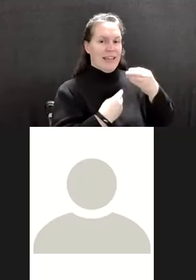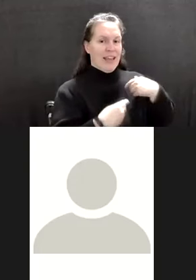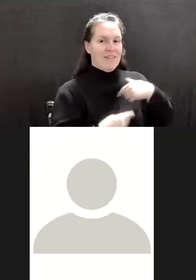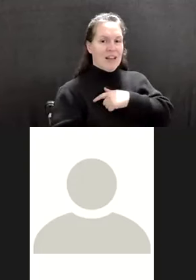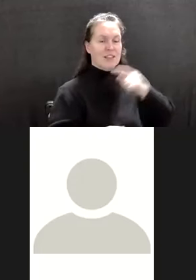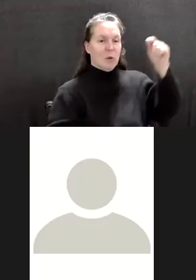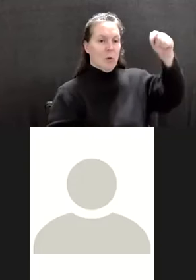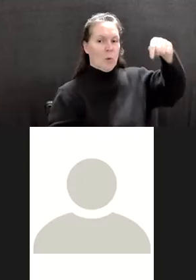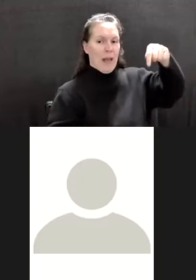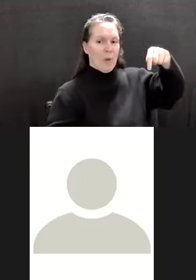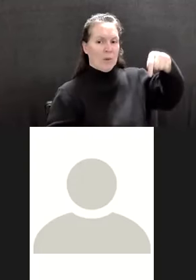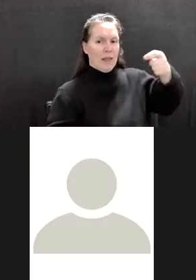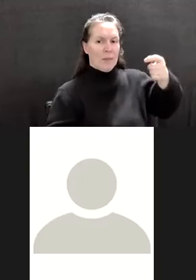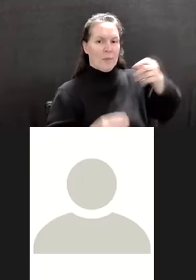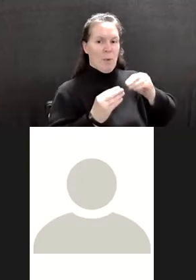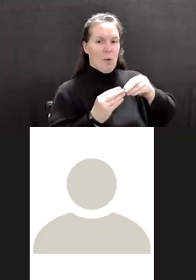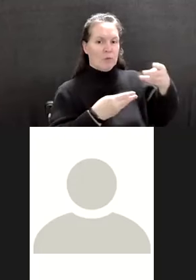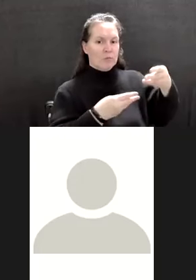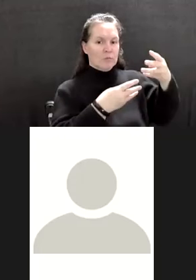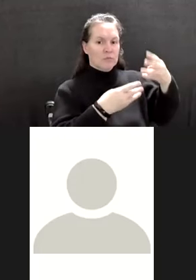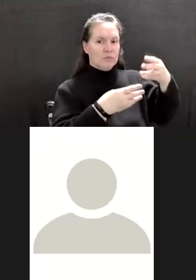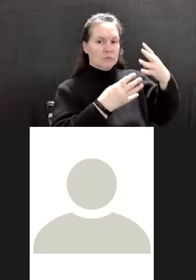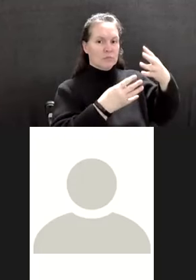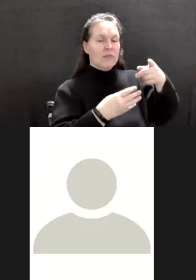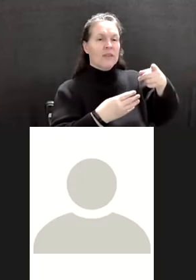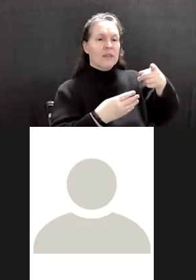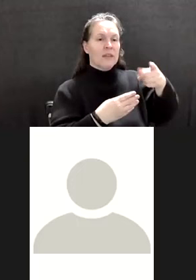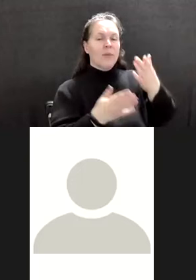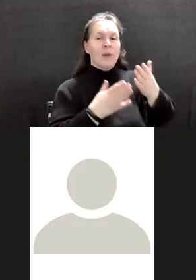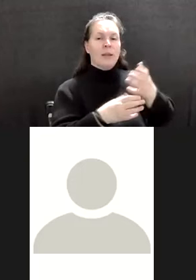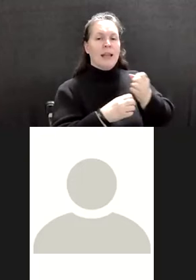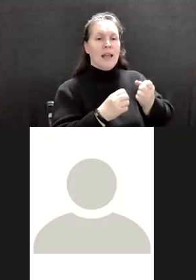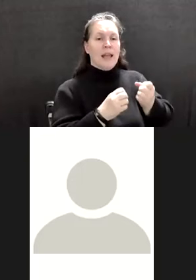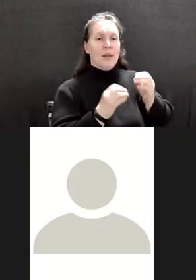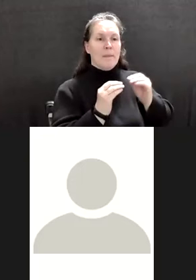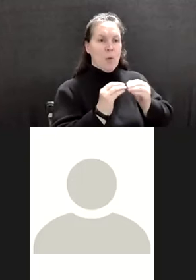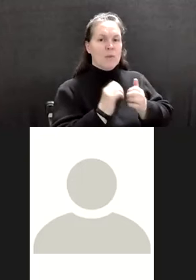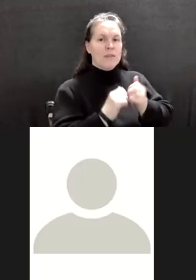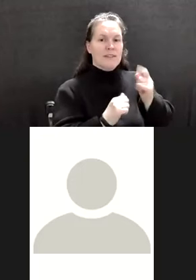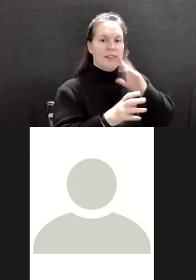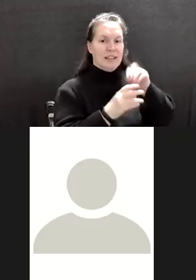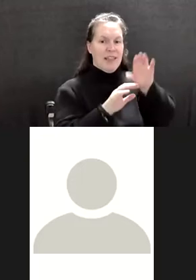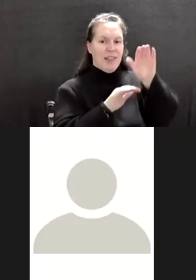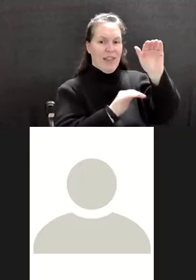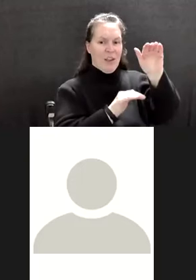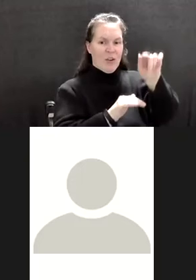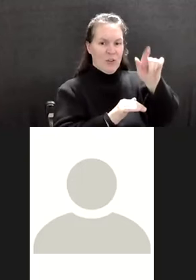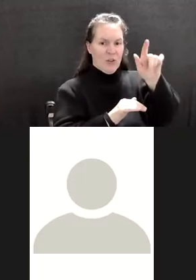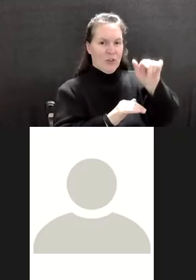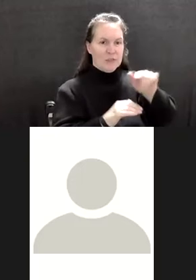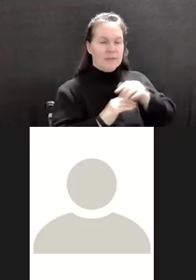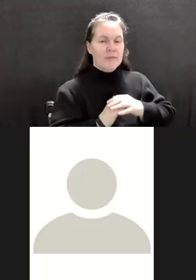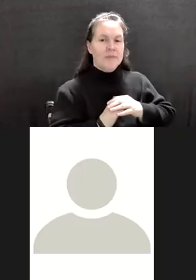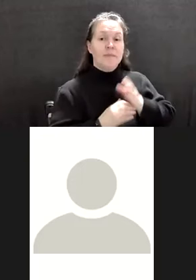bit so that we can get probably the most in here. So